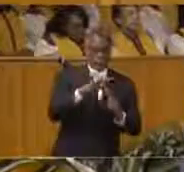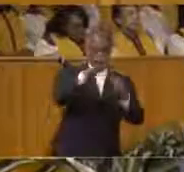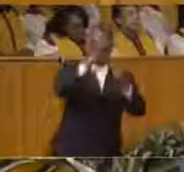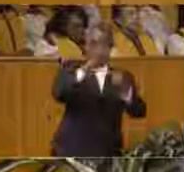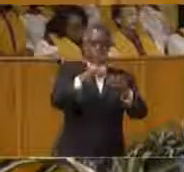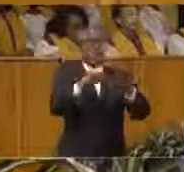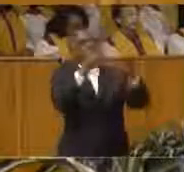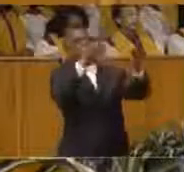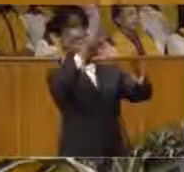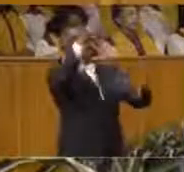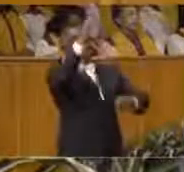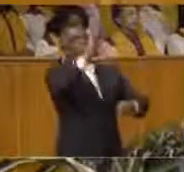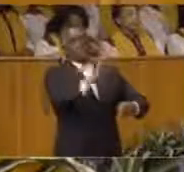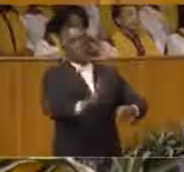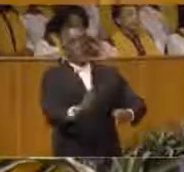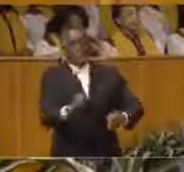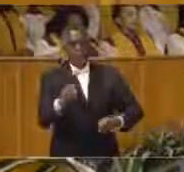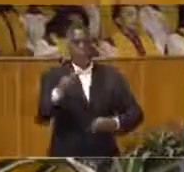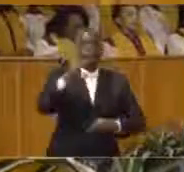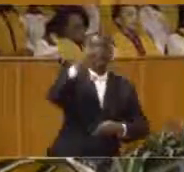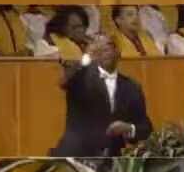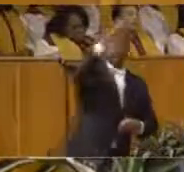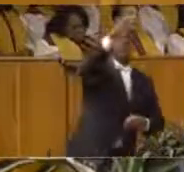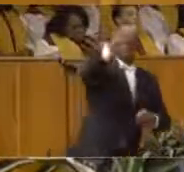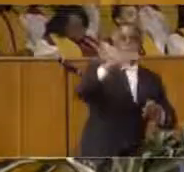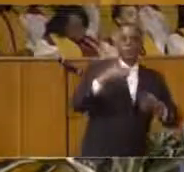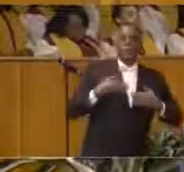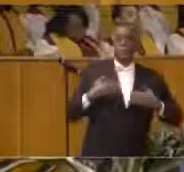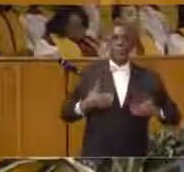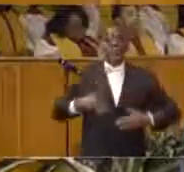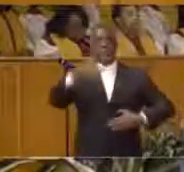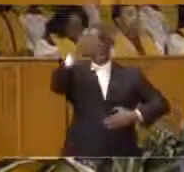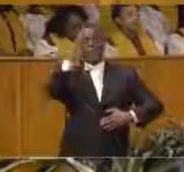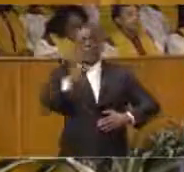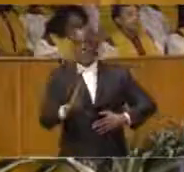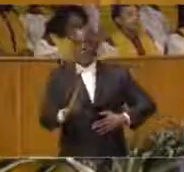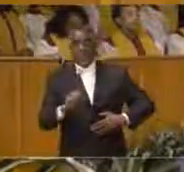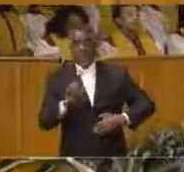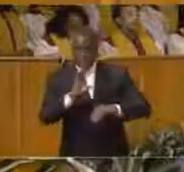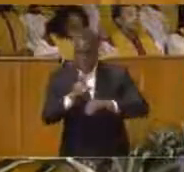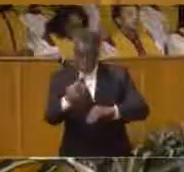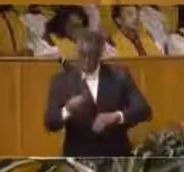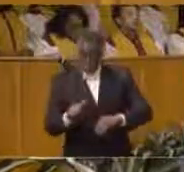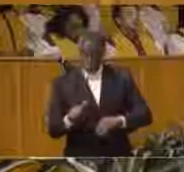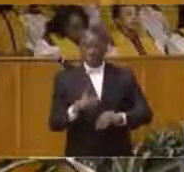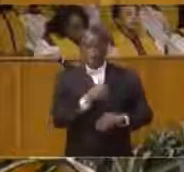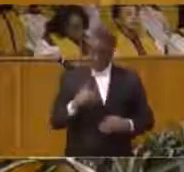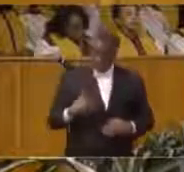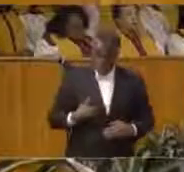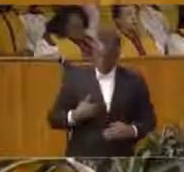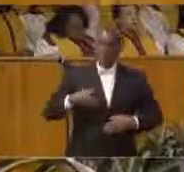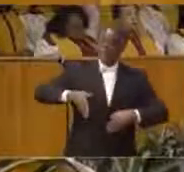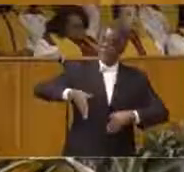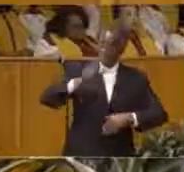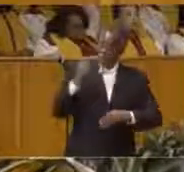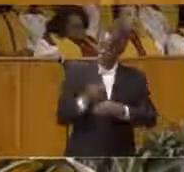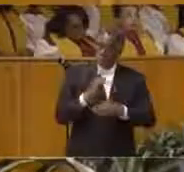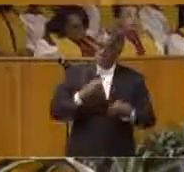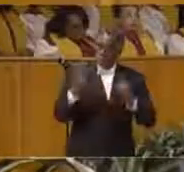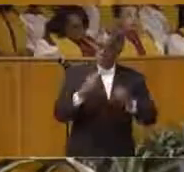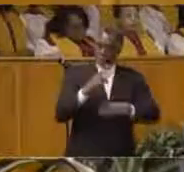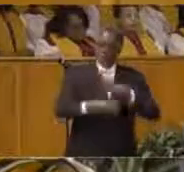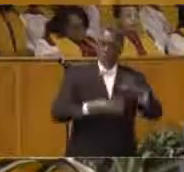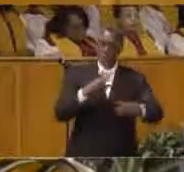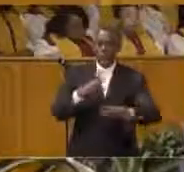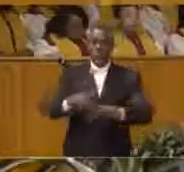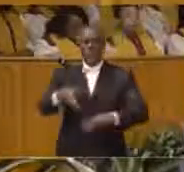that is given to God to sow into the body of God that you belong to, that God uses to change the world. Here's what he says in